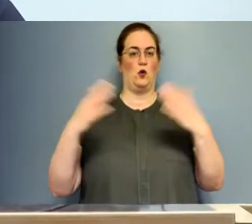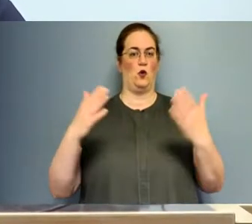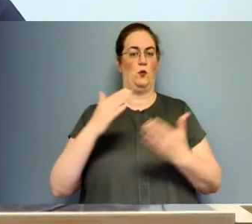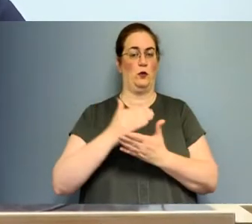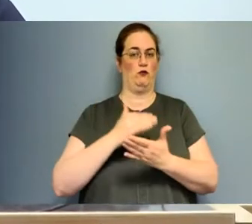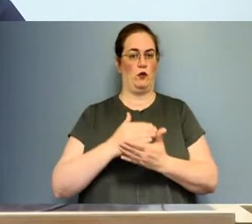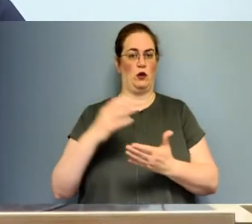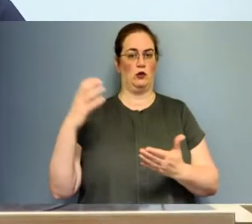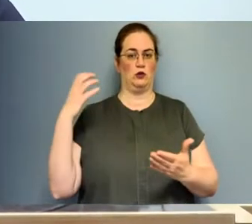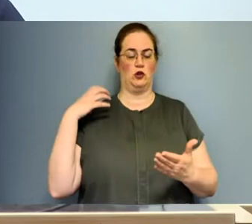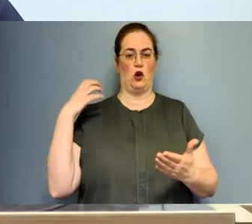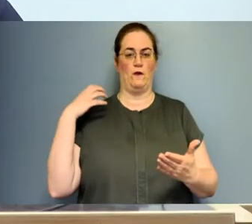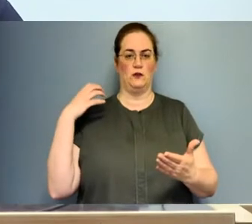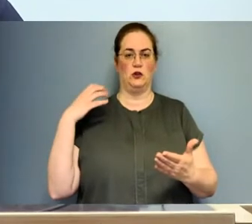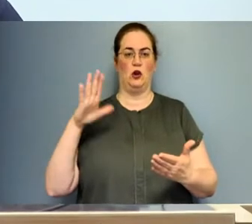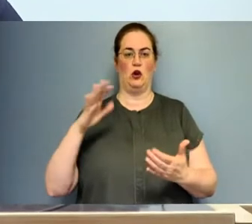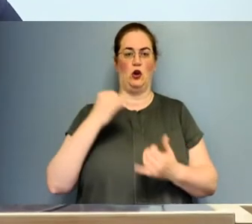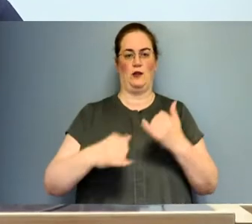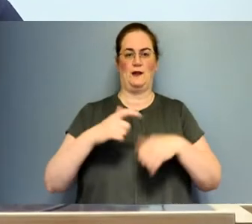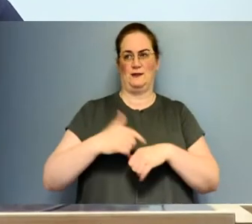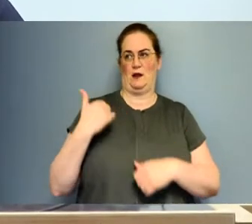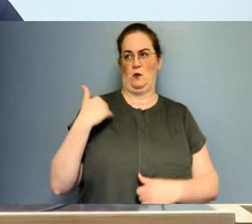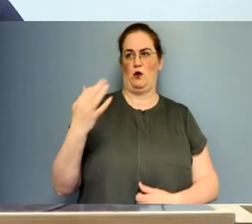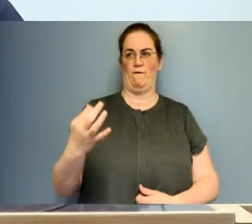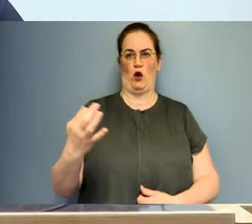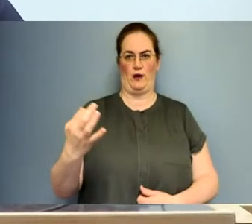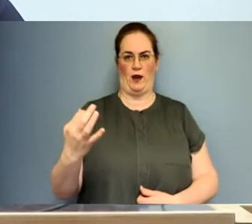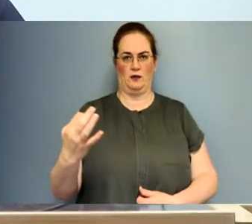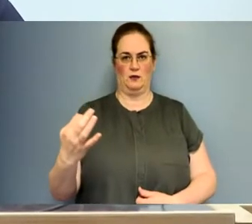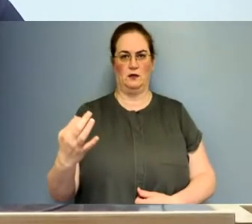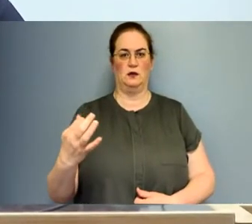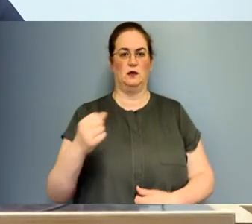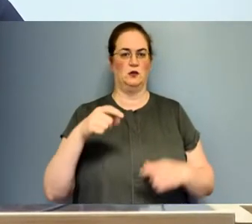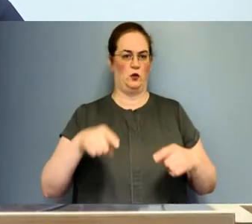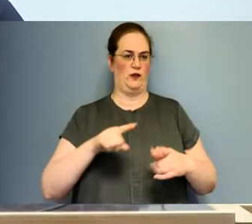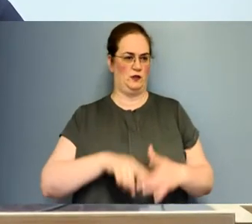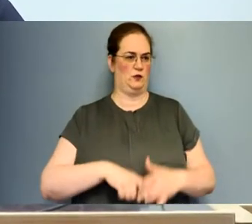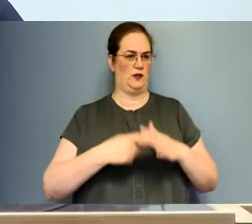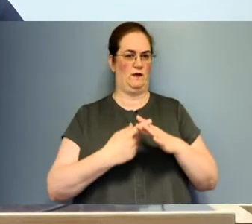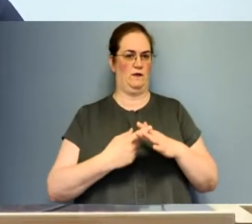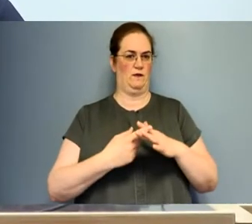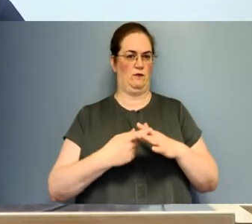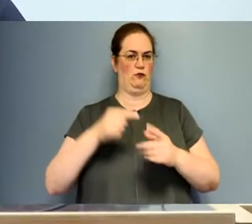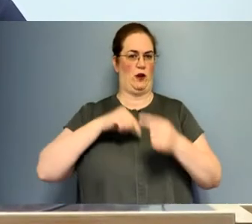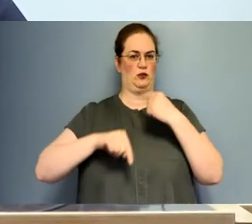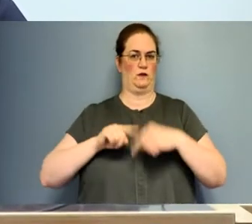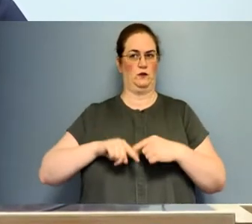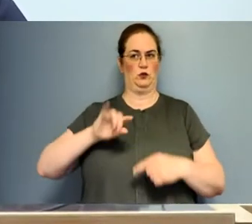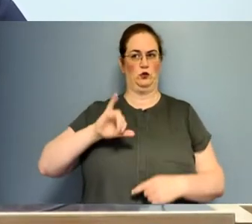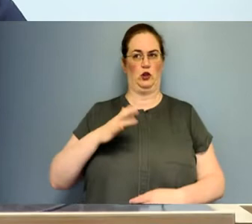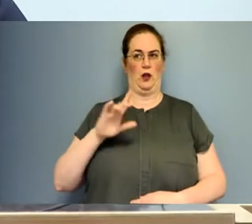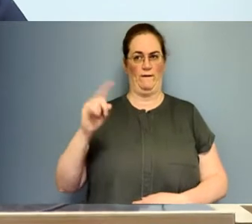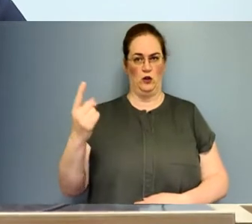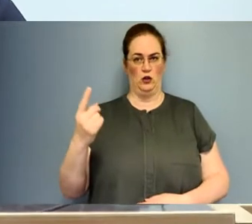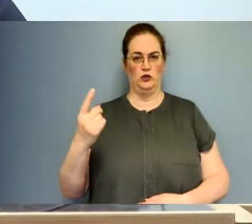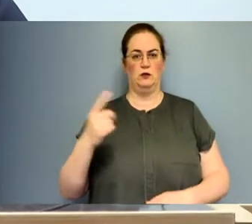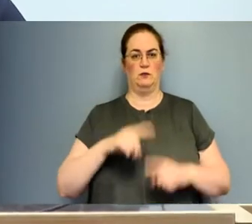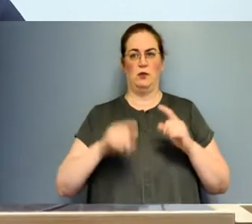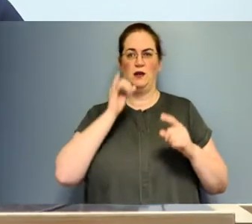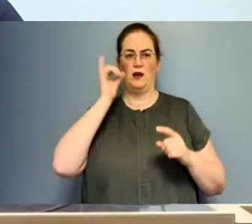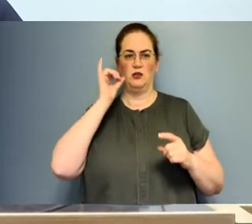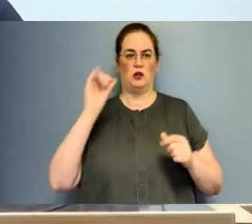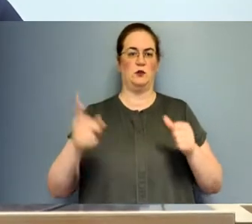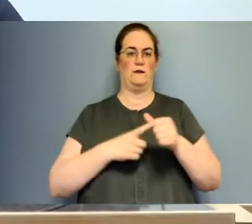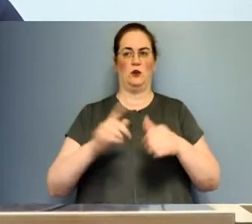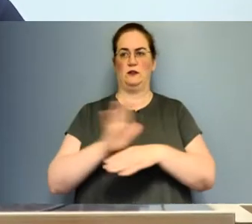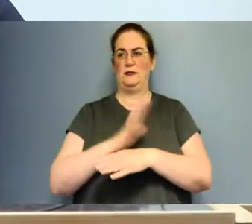officer, her last day was on Friday, and so this would take effect retroactive to July 1, but yesterday was the first